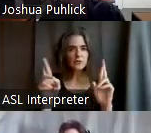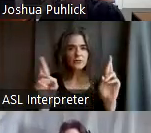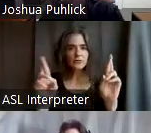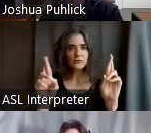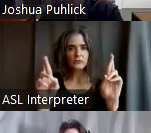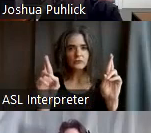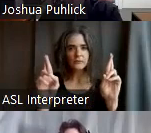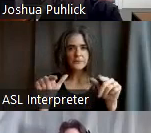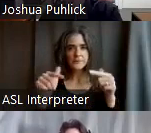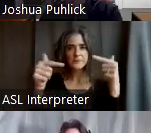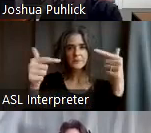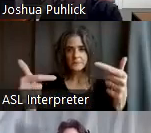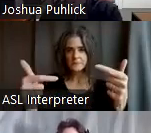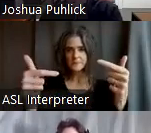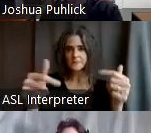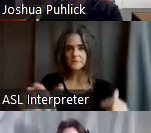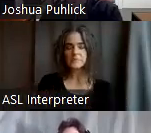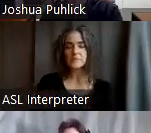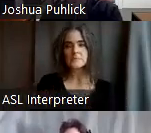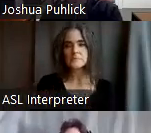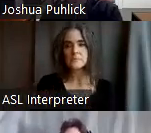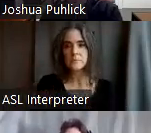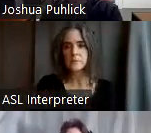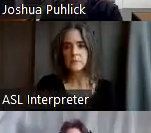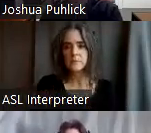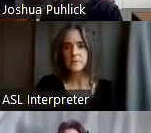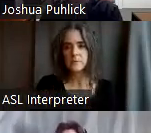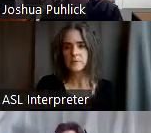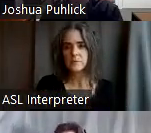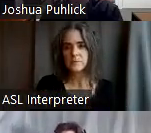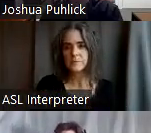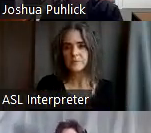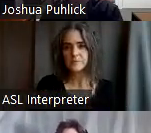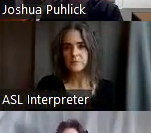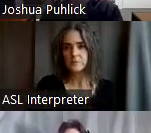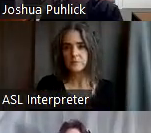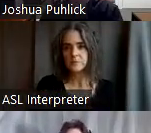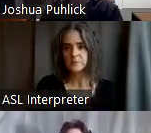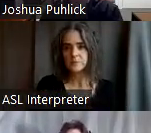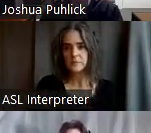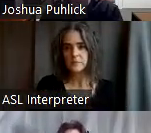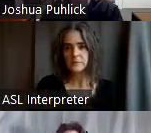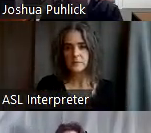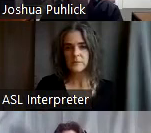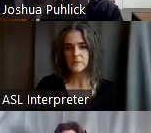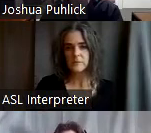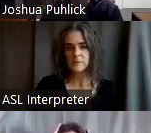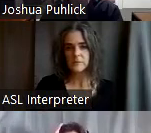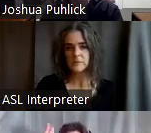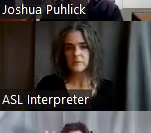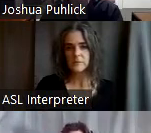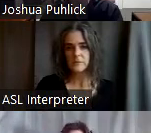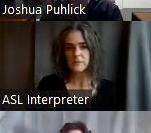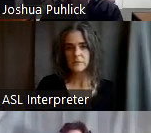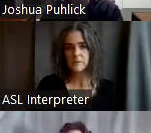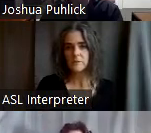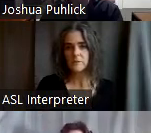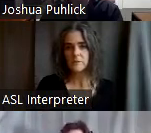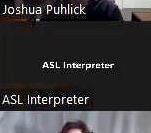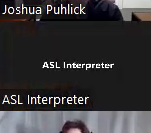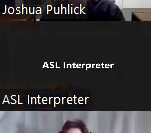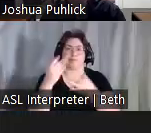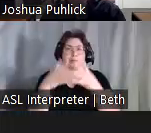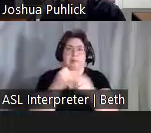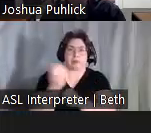Center was, one of several locations where these concepts were applied decades ago. And throughout